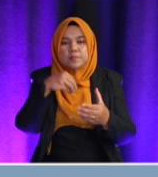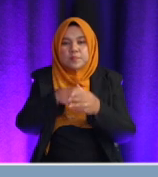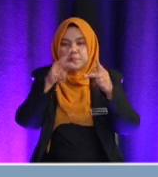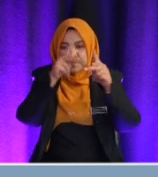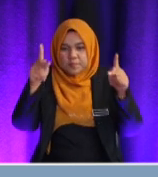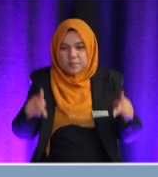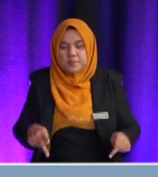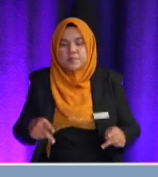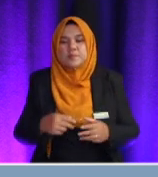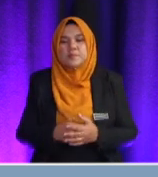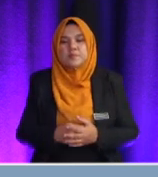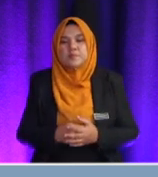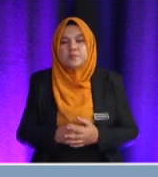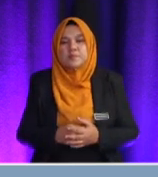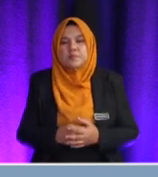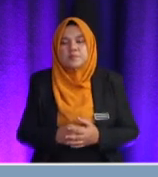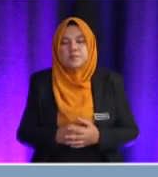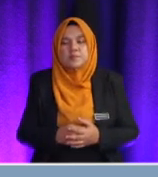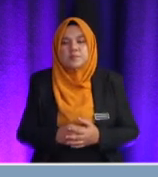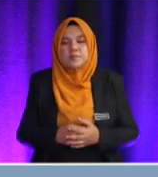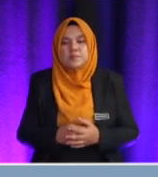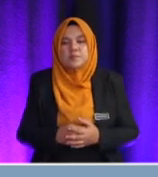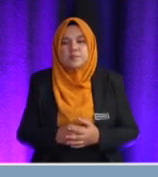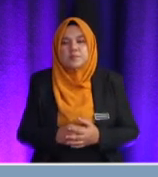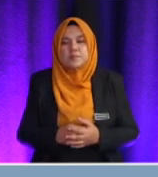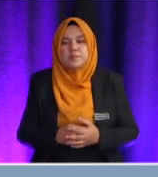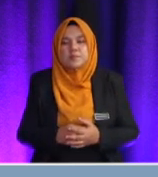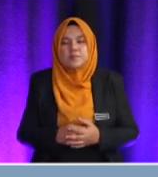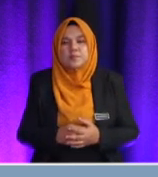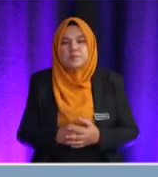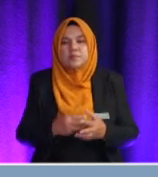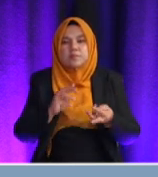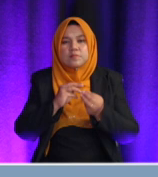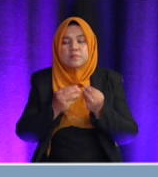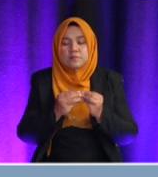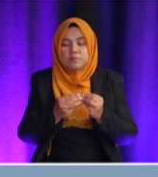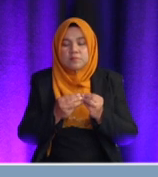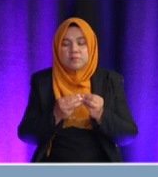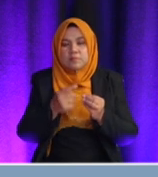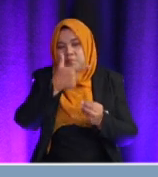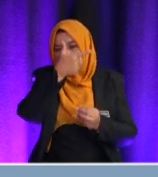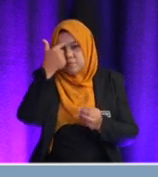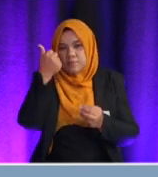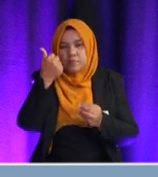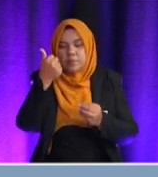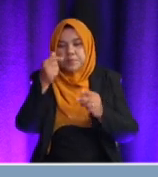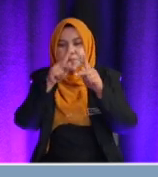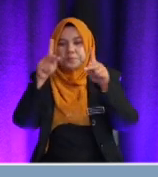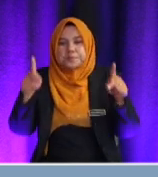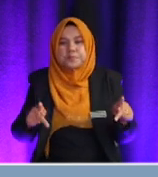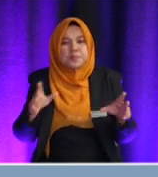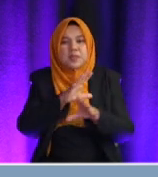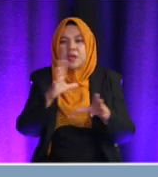Okay. So you did not score well. So it's become a problem to you, right? Mm-hmm. Okay. Thank you for